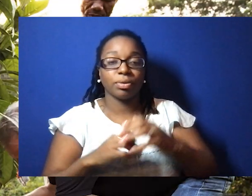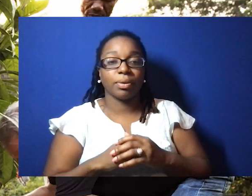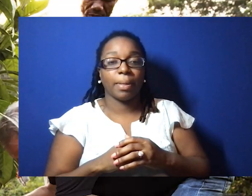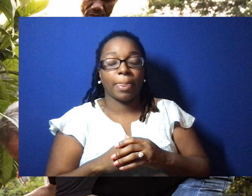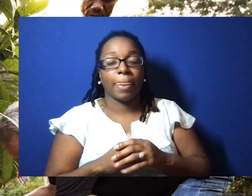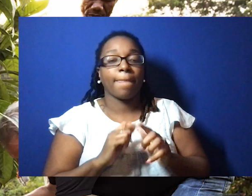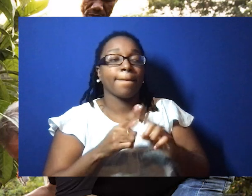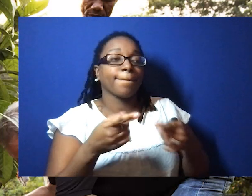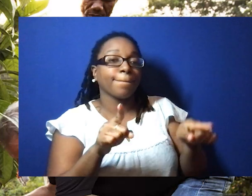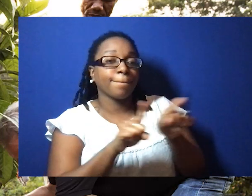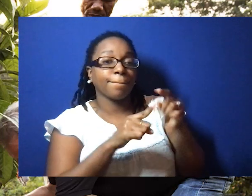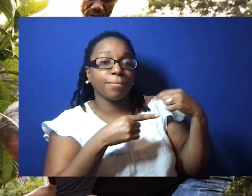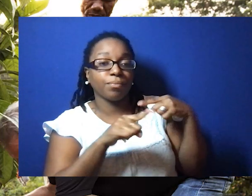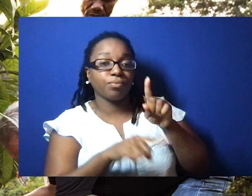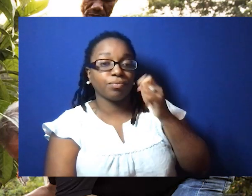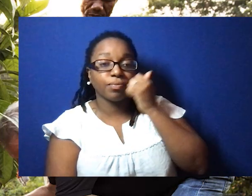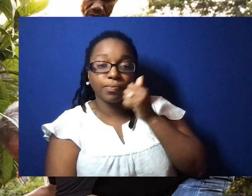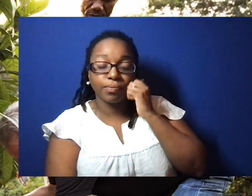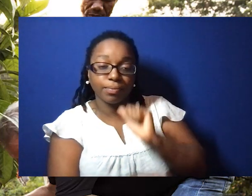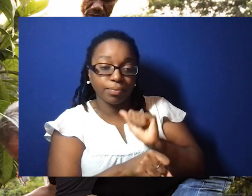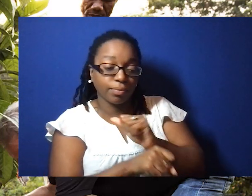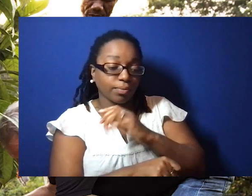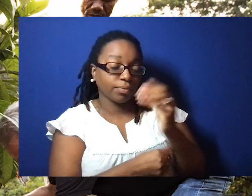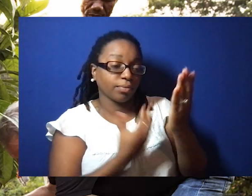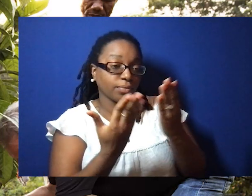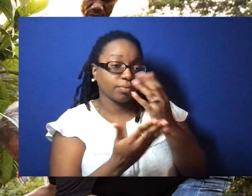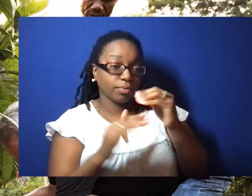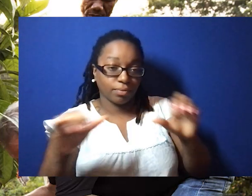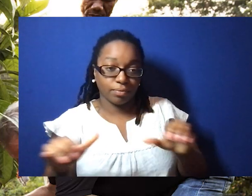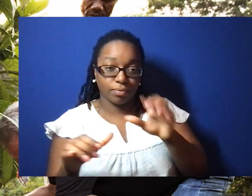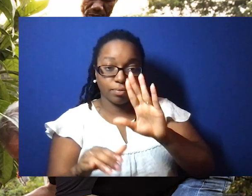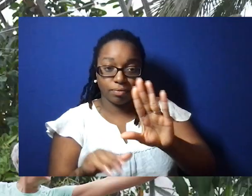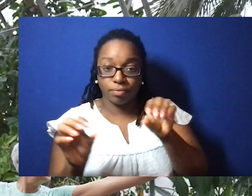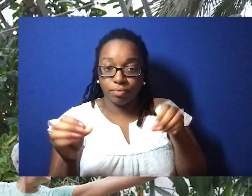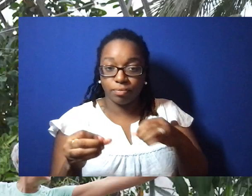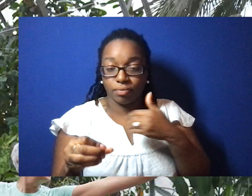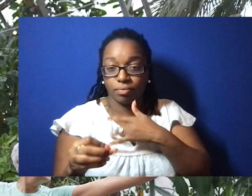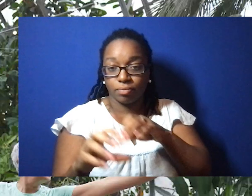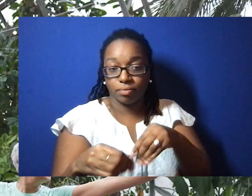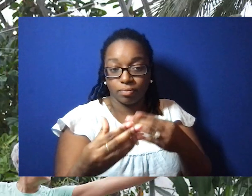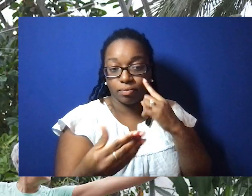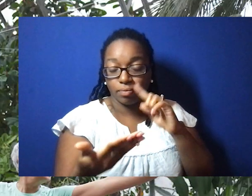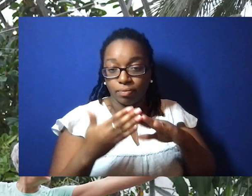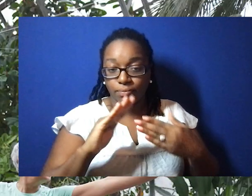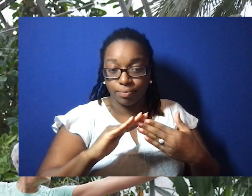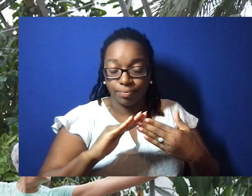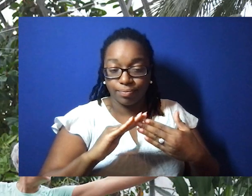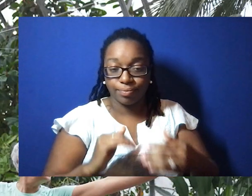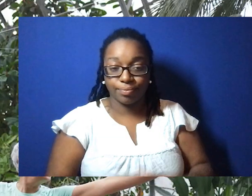disasters, but also during your day to day work and in the services or activities your organization provides the